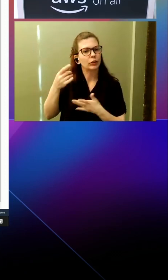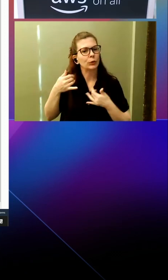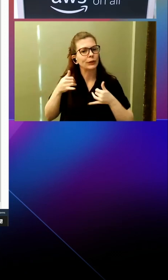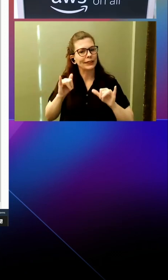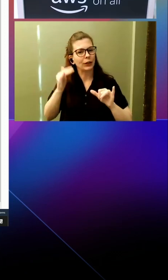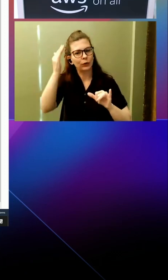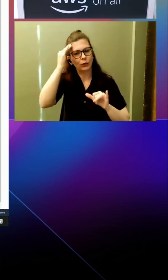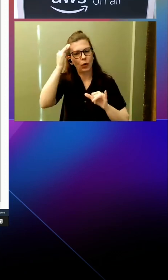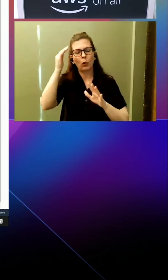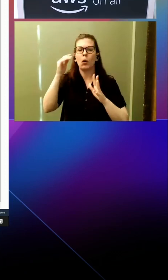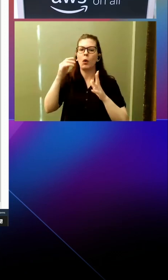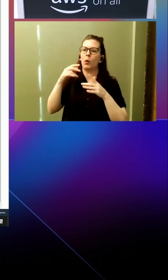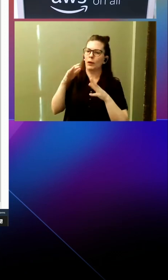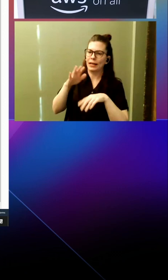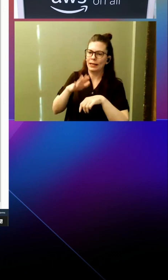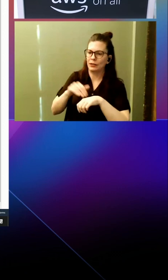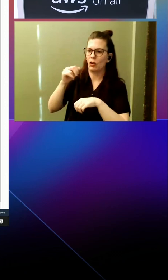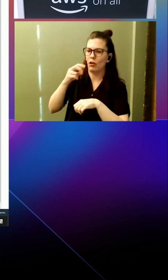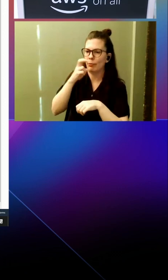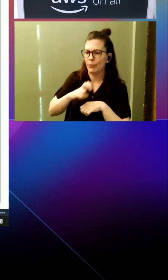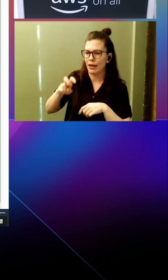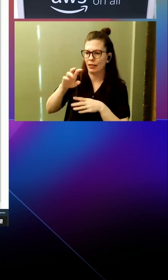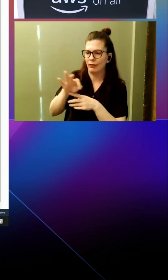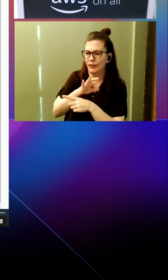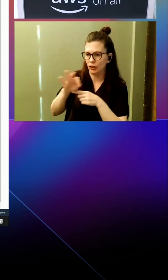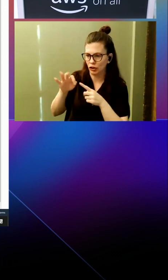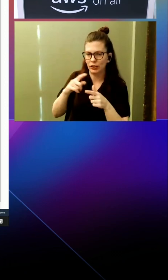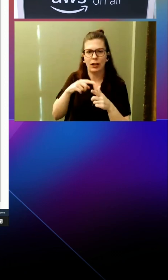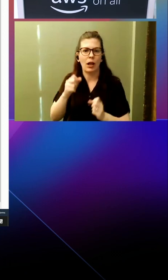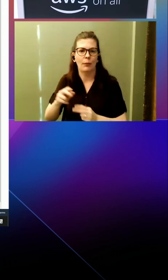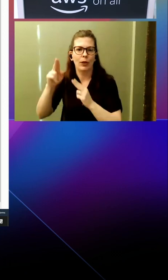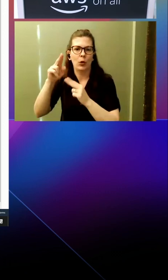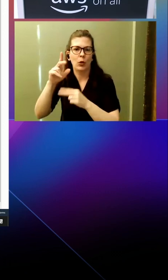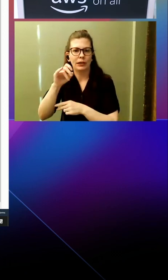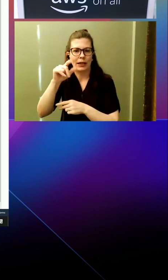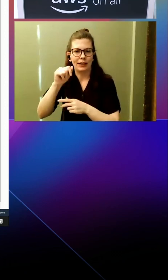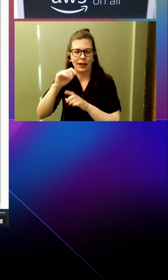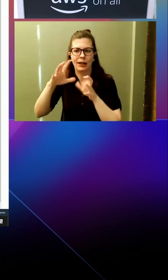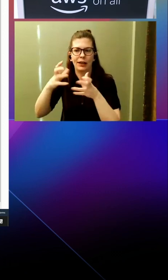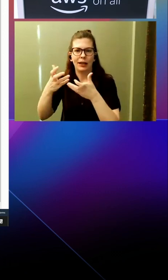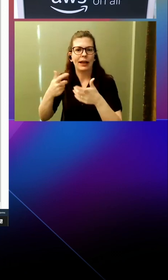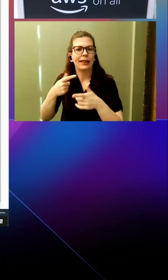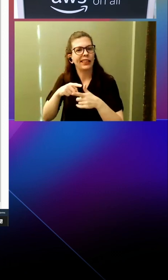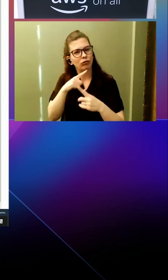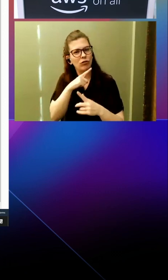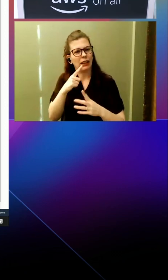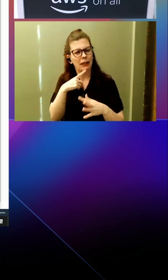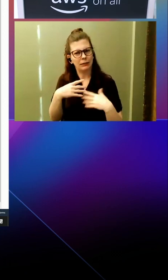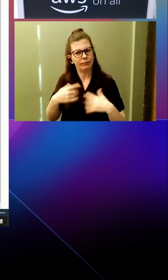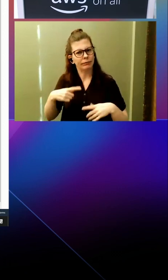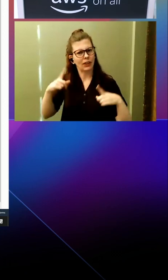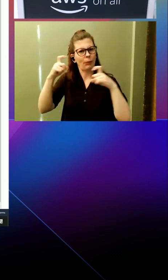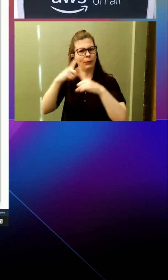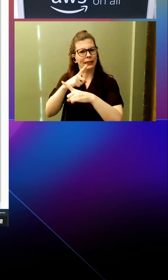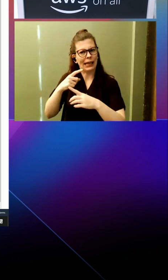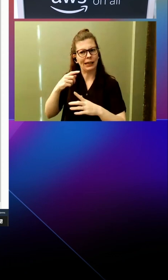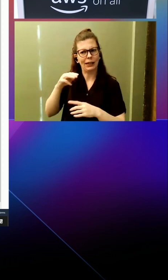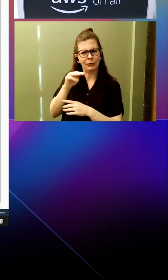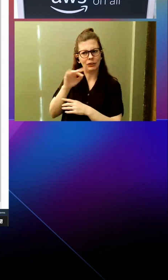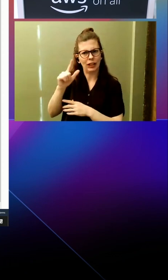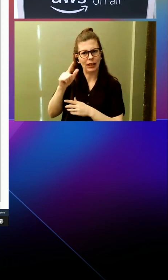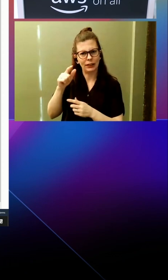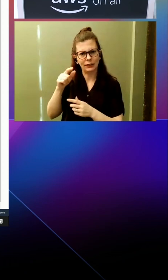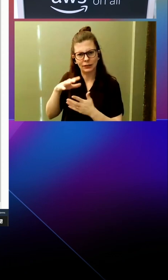Python functions, right? You can upload your data set and run sophisticated machine learning approaches. You said